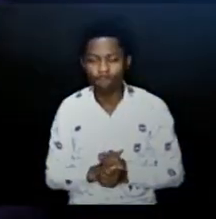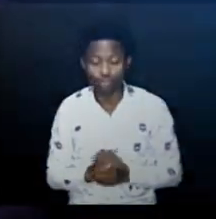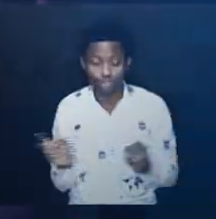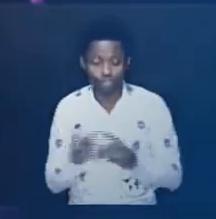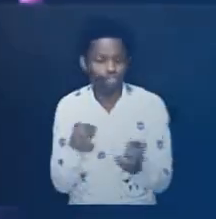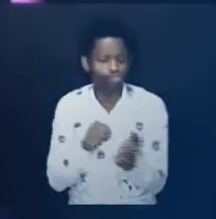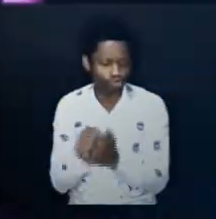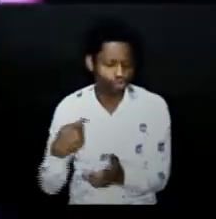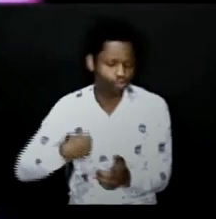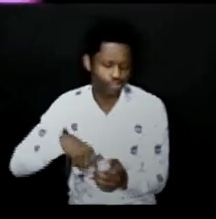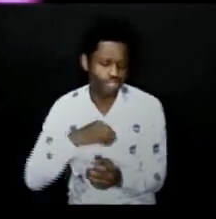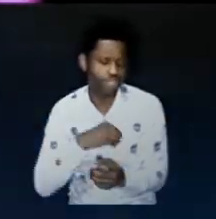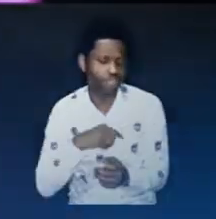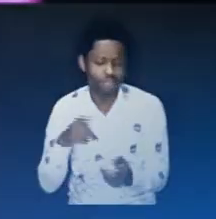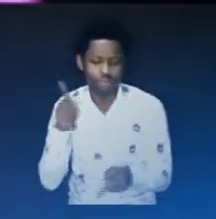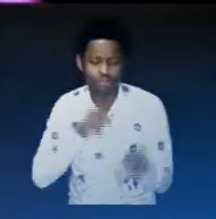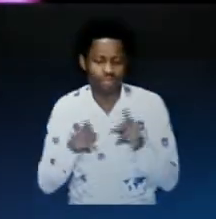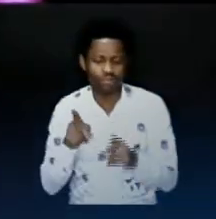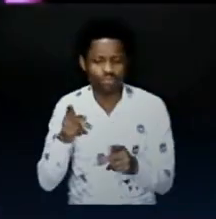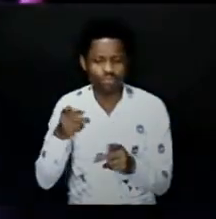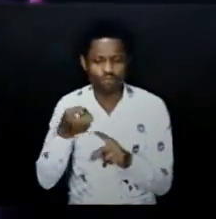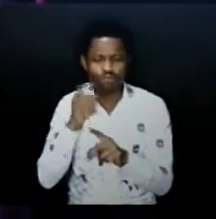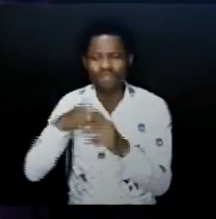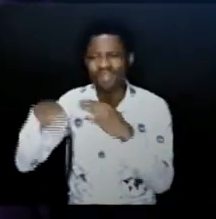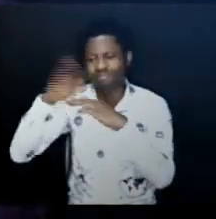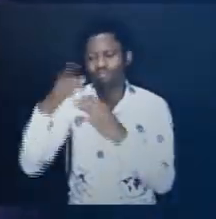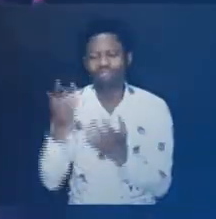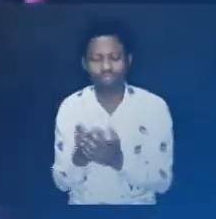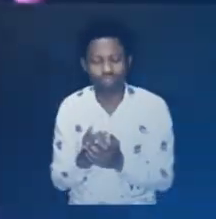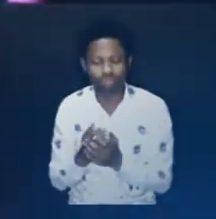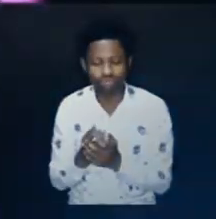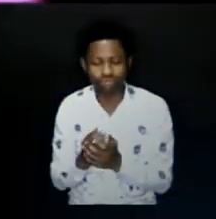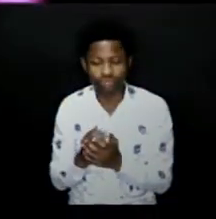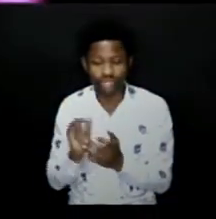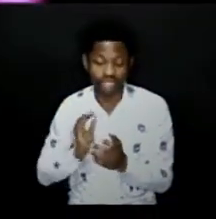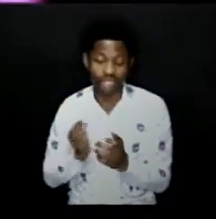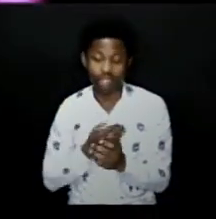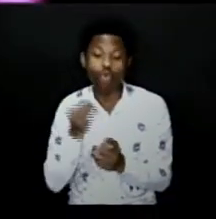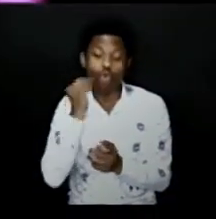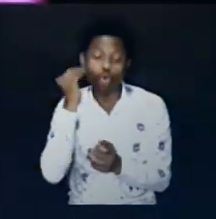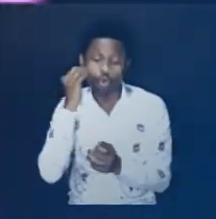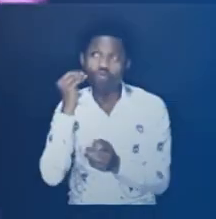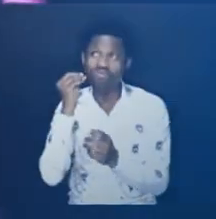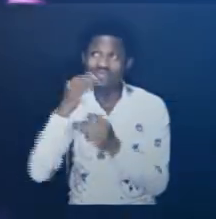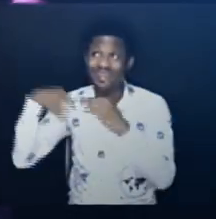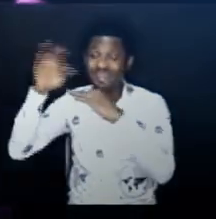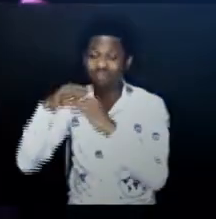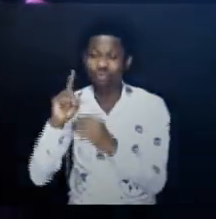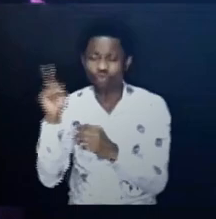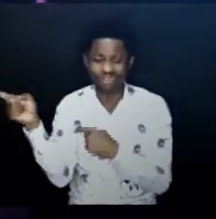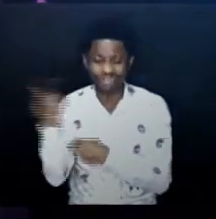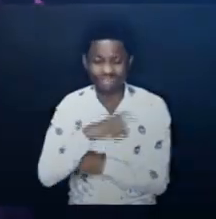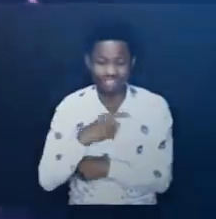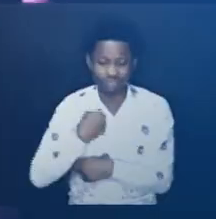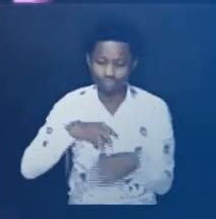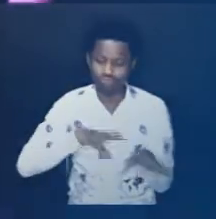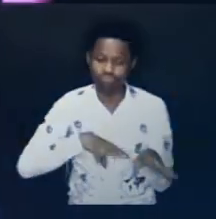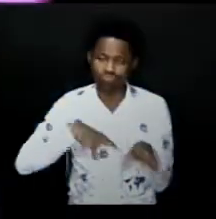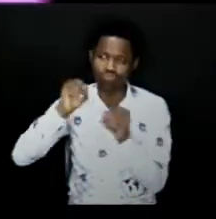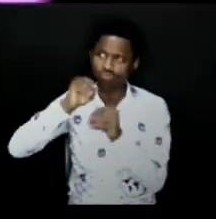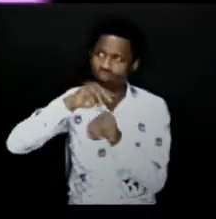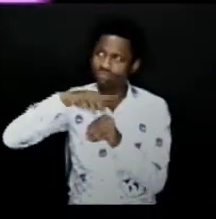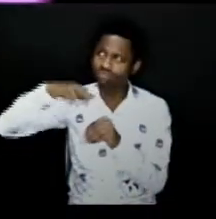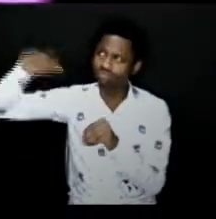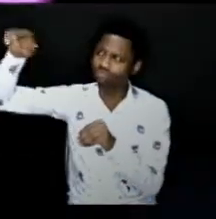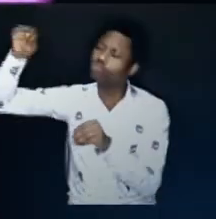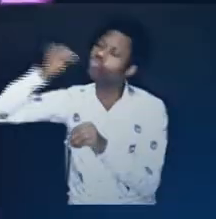citizens of heaven. The fact is that one day we'll be going home. Brothers and sisters,